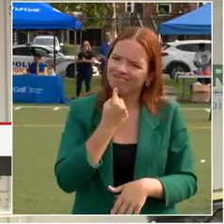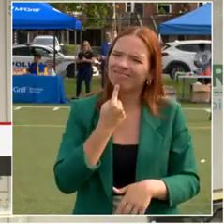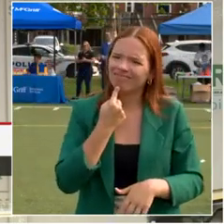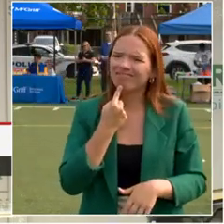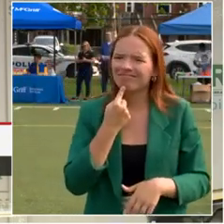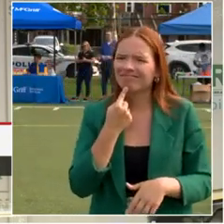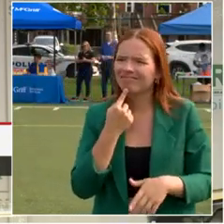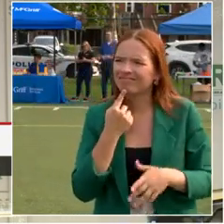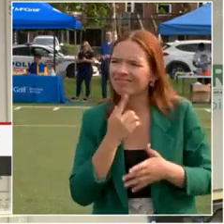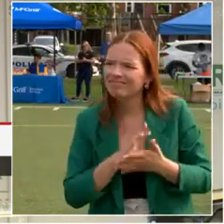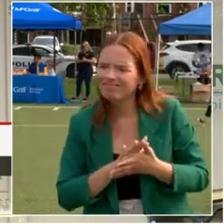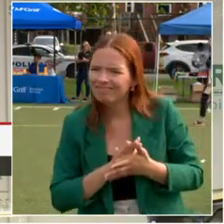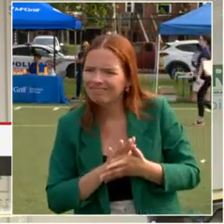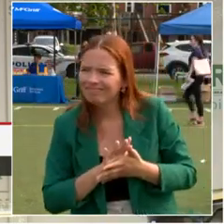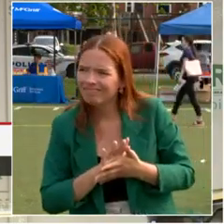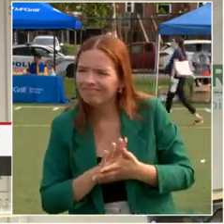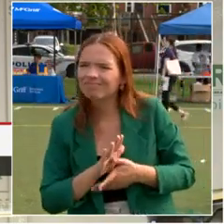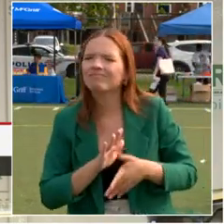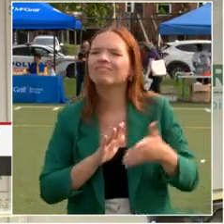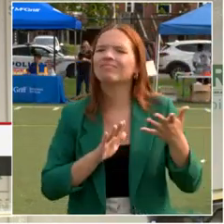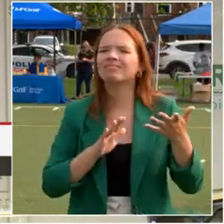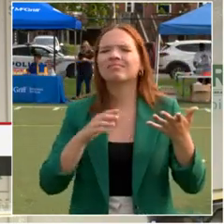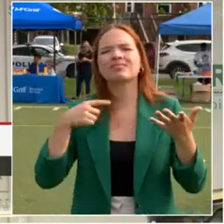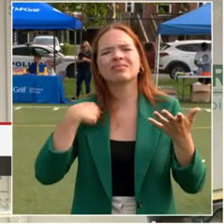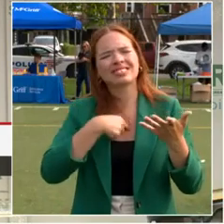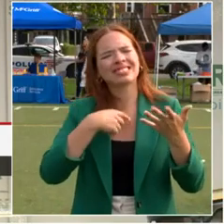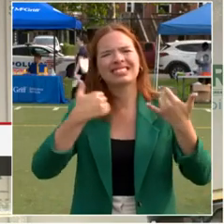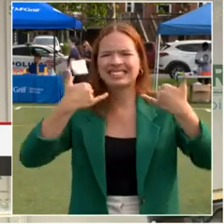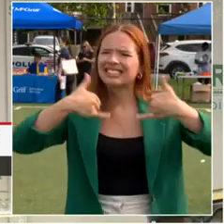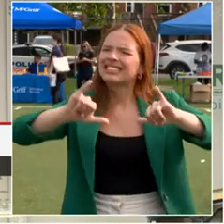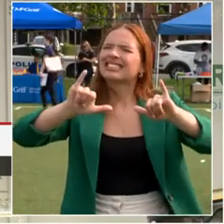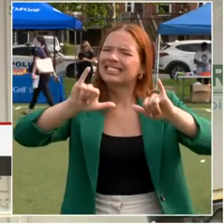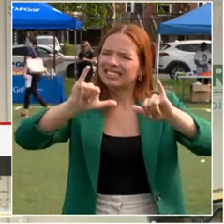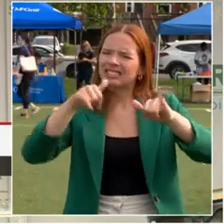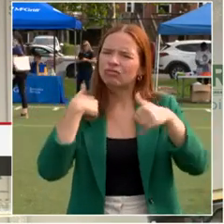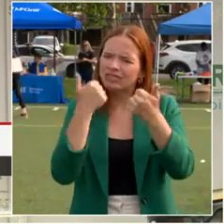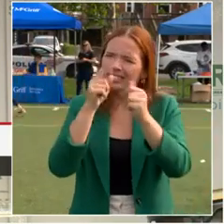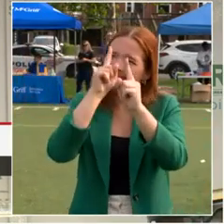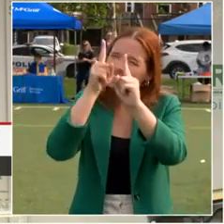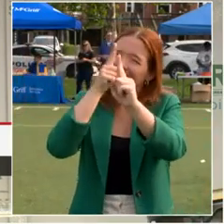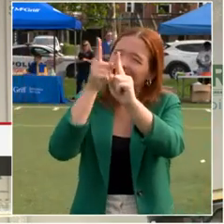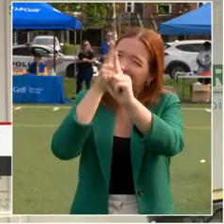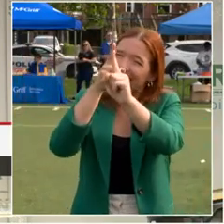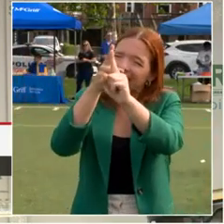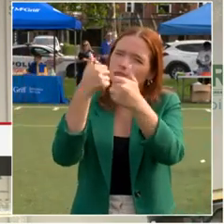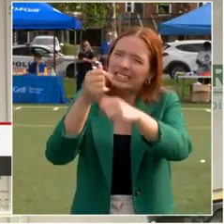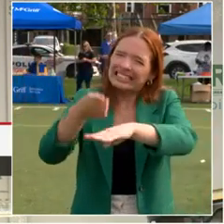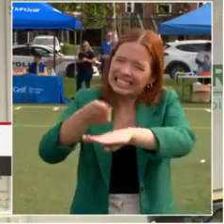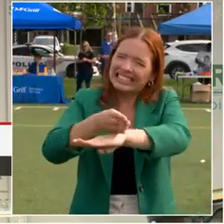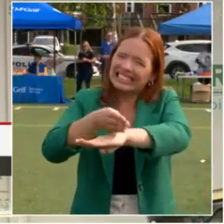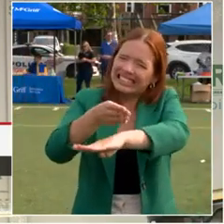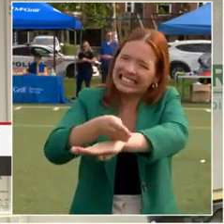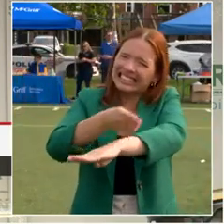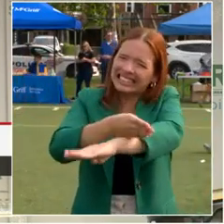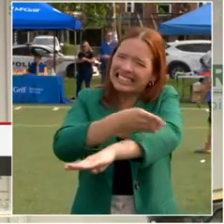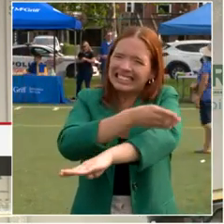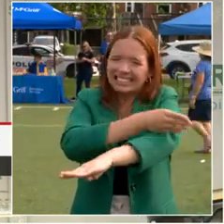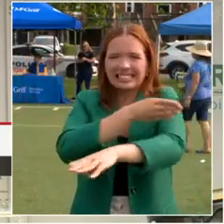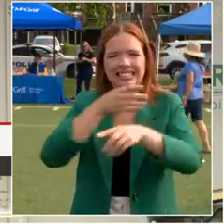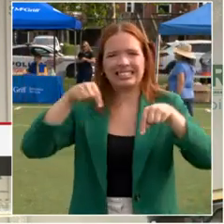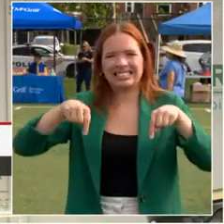way. Progress will not be linear, but know that we are committed to the fight no matter how hard it gets or how many